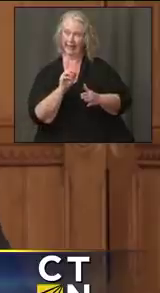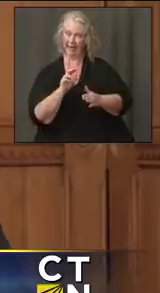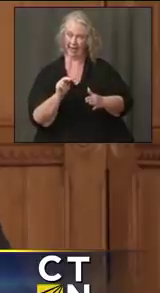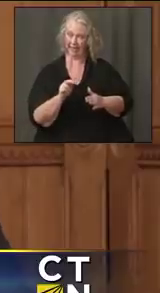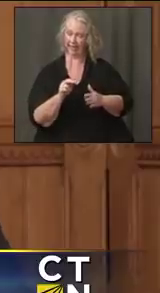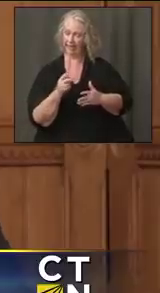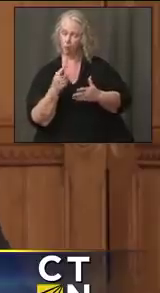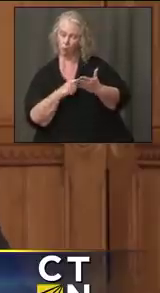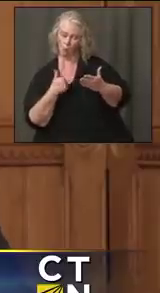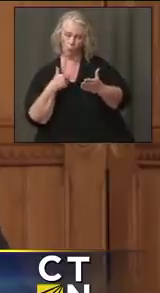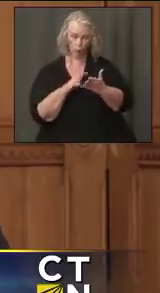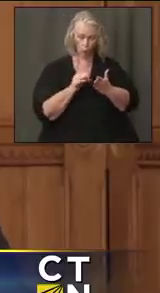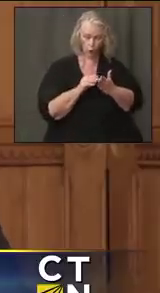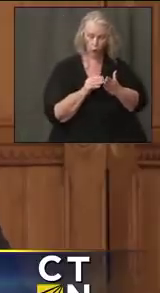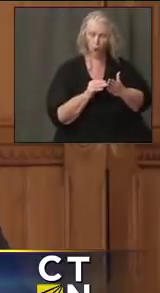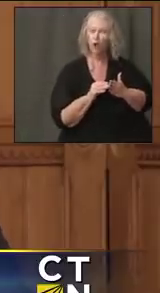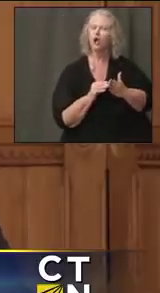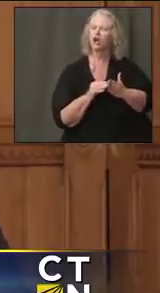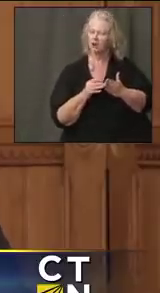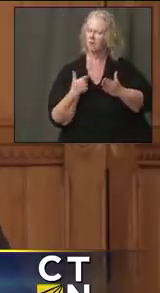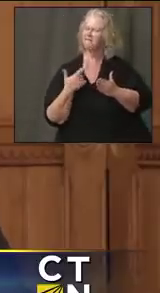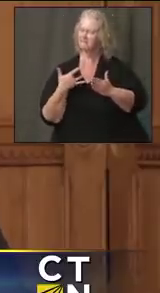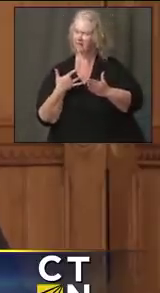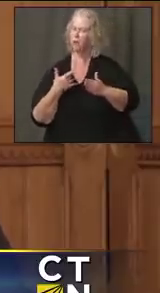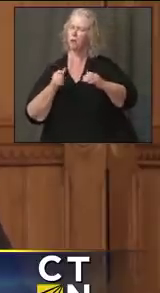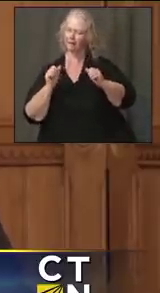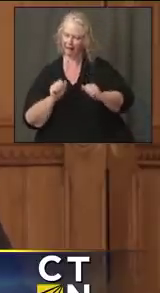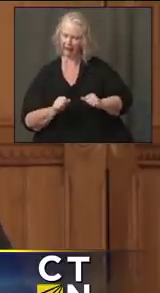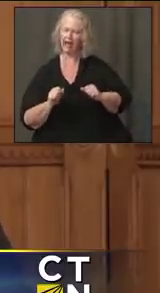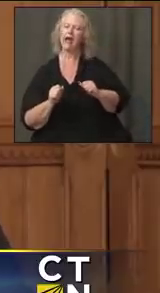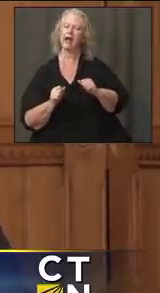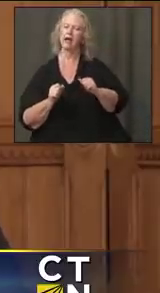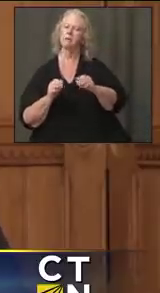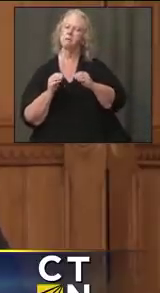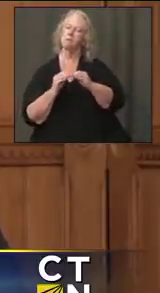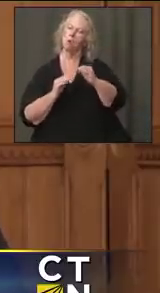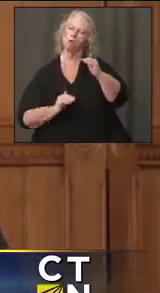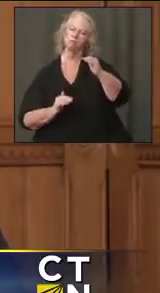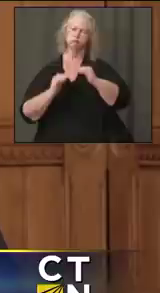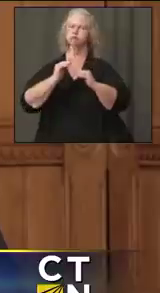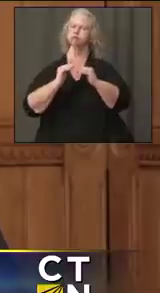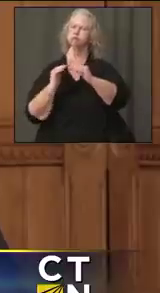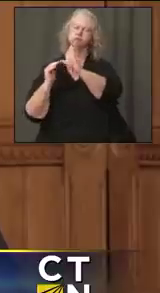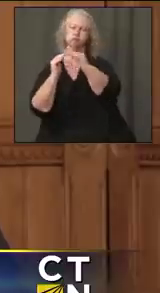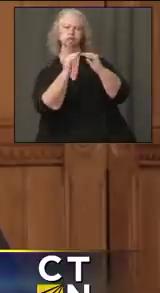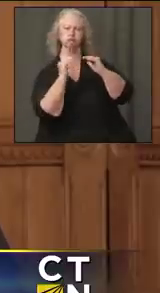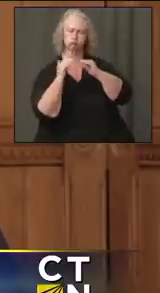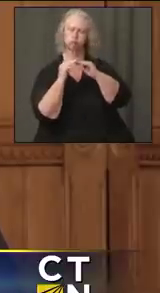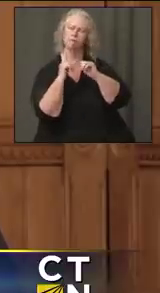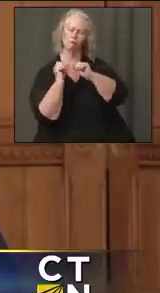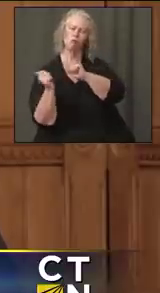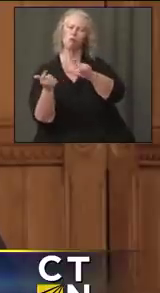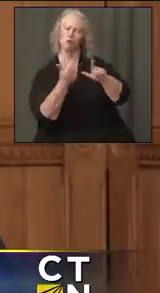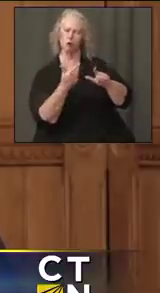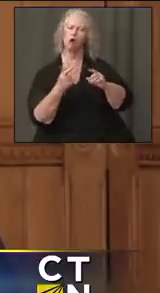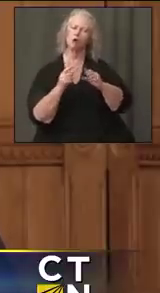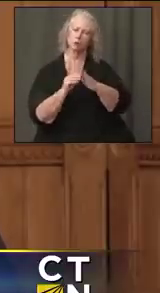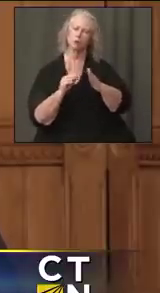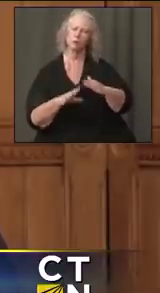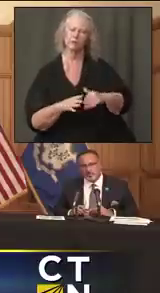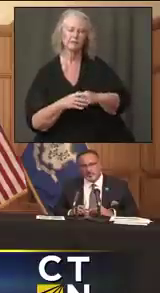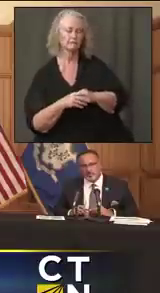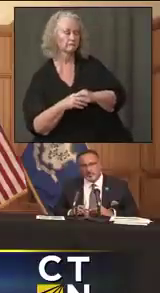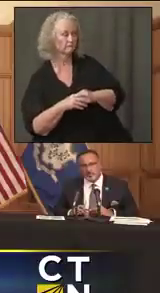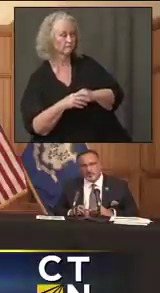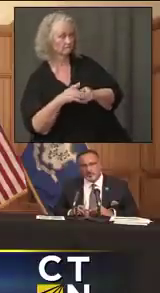got from the survey, that it is a manageable goal to try to close that digital divide in this upcoming school year. Can you